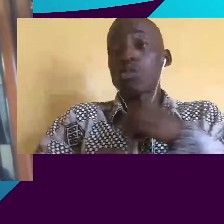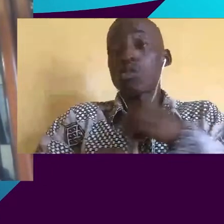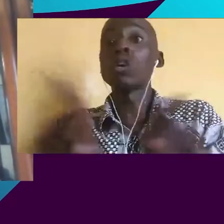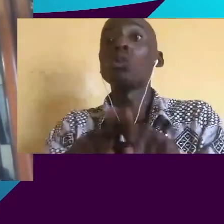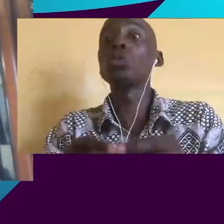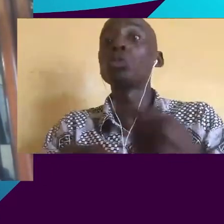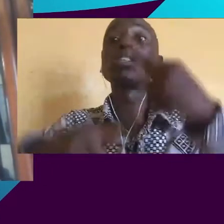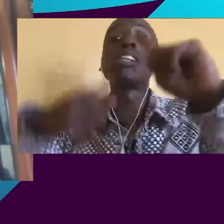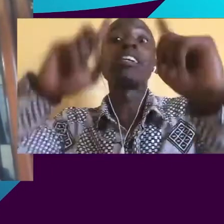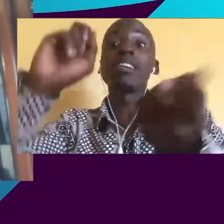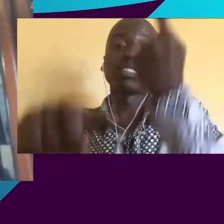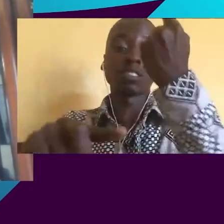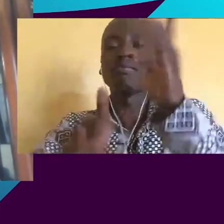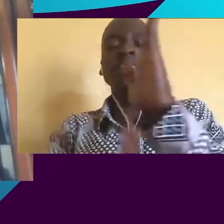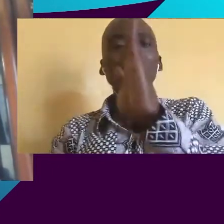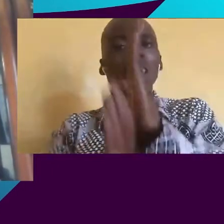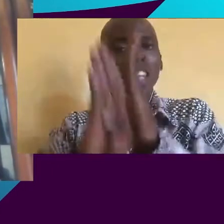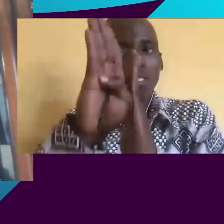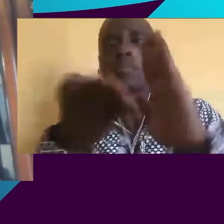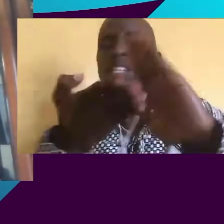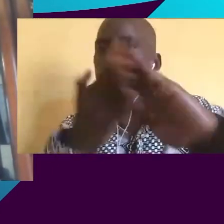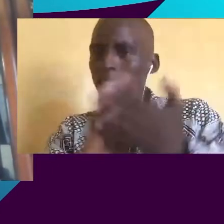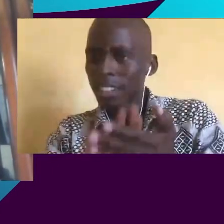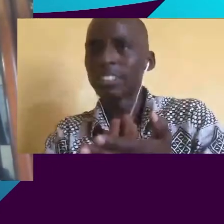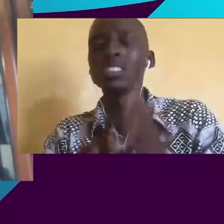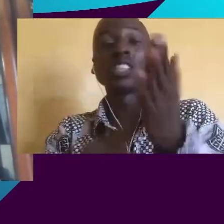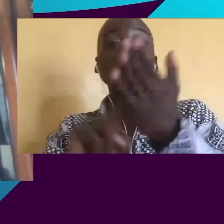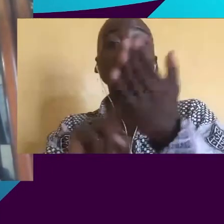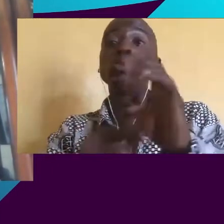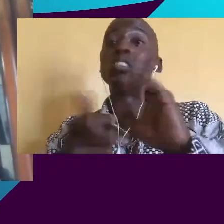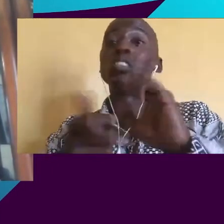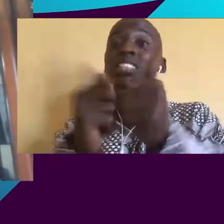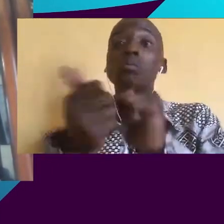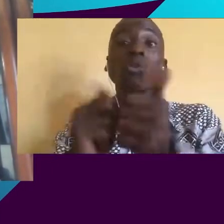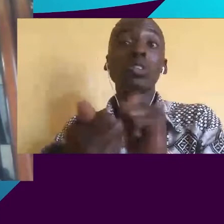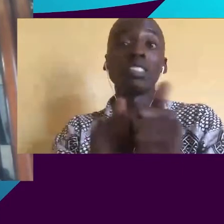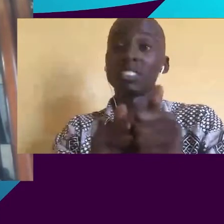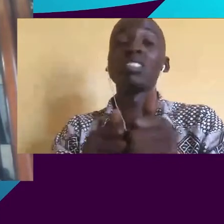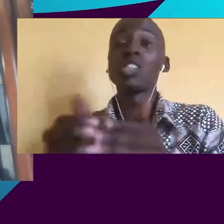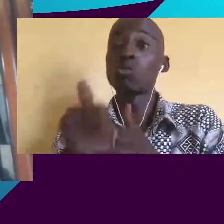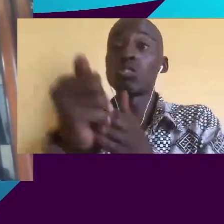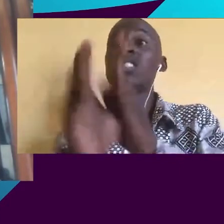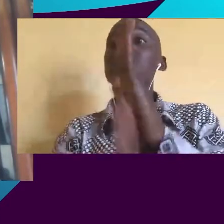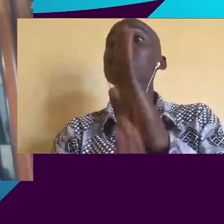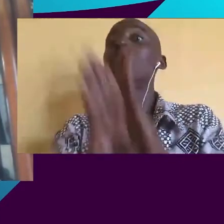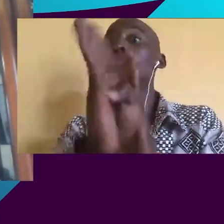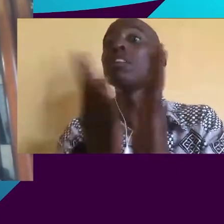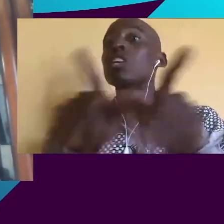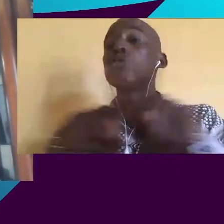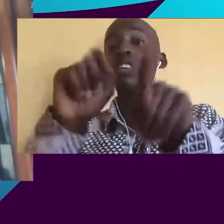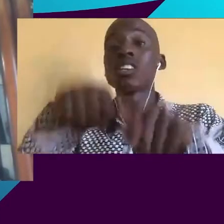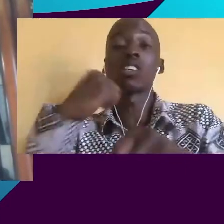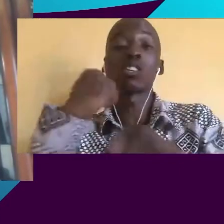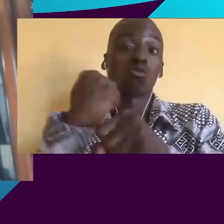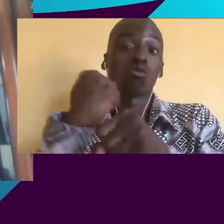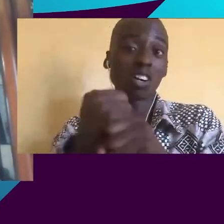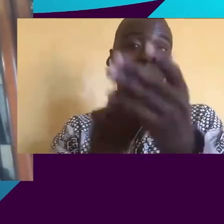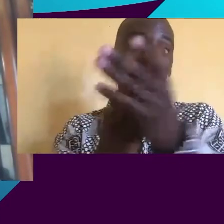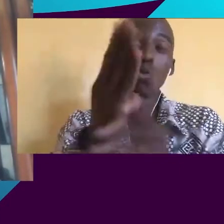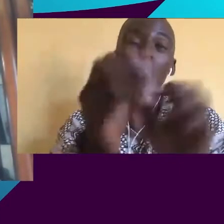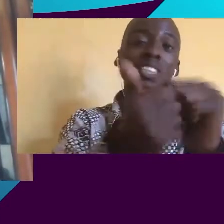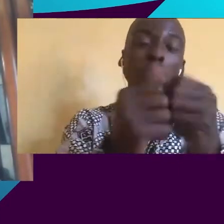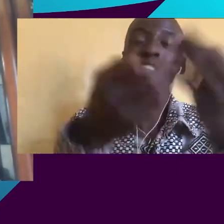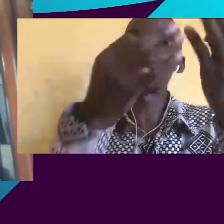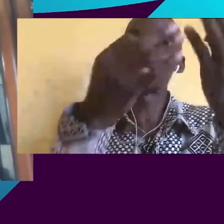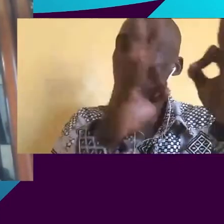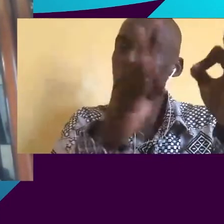Development partners, using sports as a driver for development, and we can work either through the sports federations or